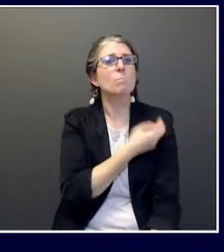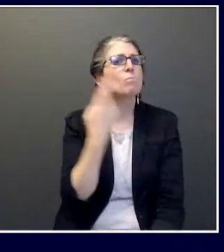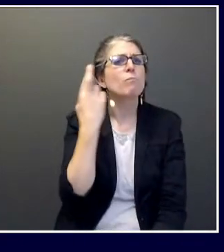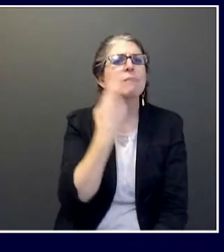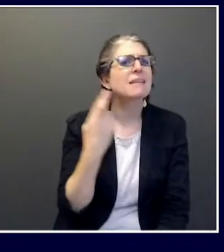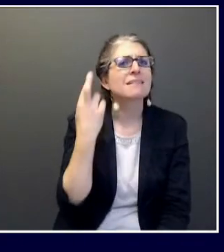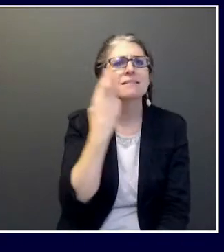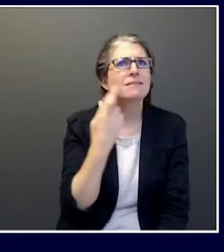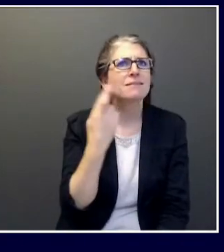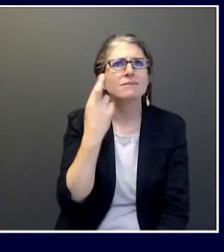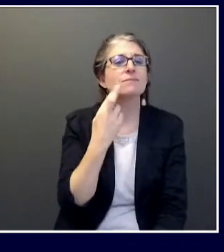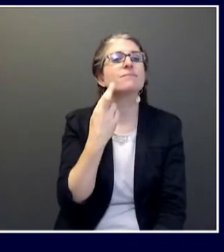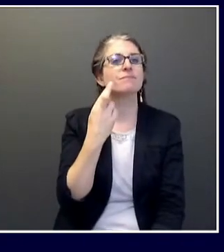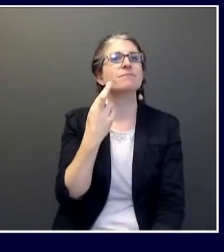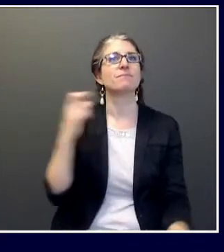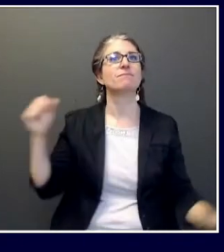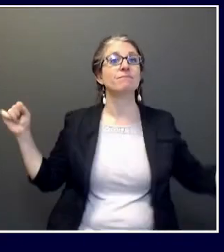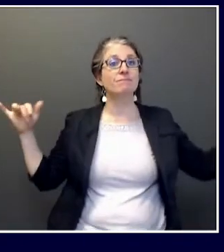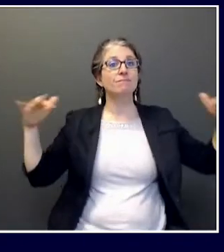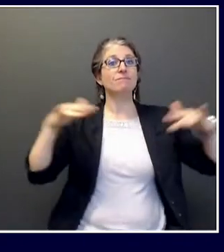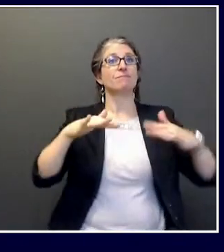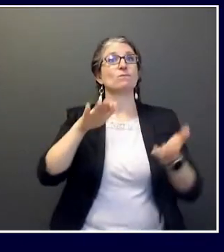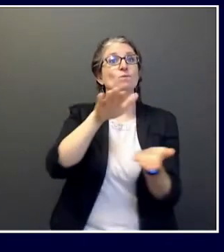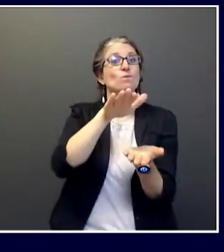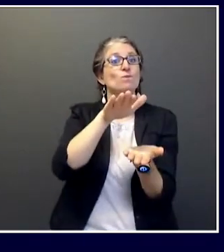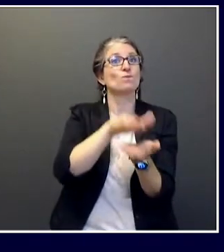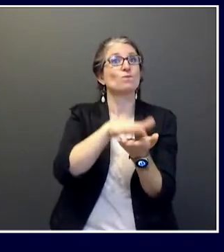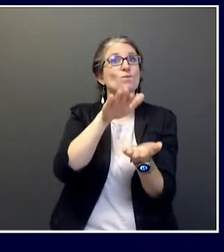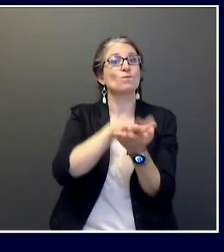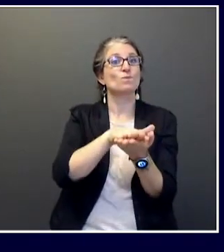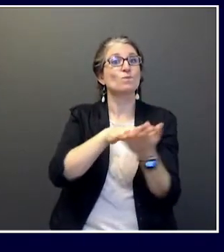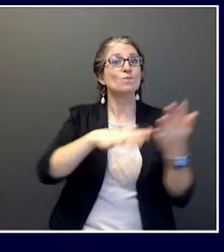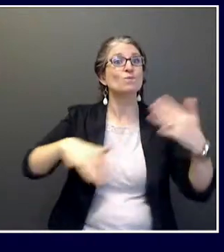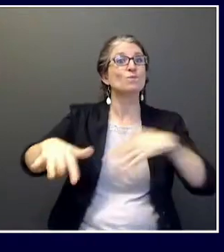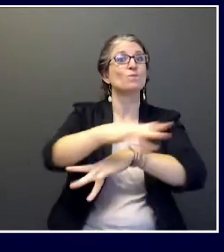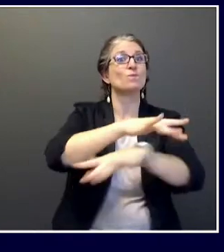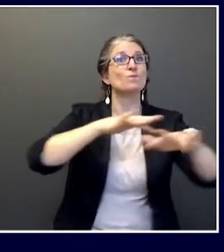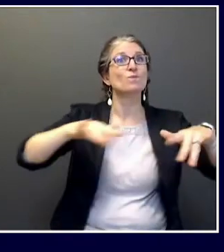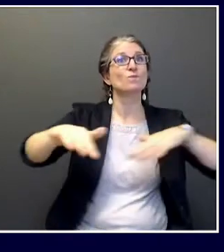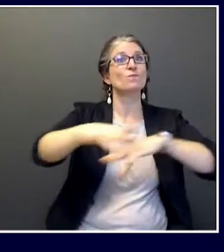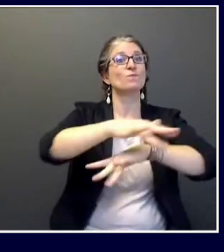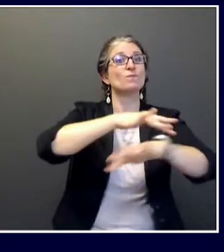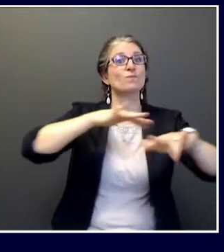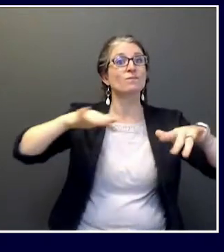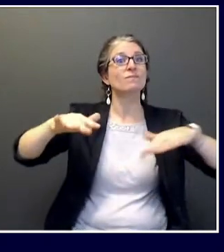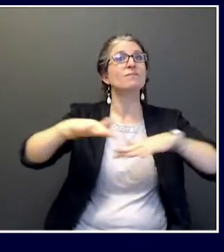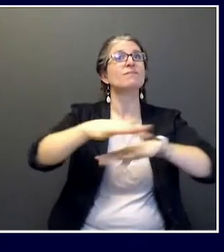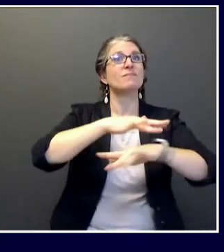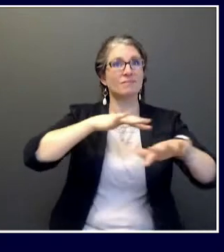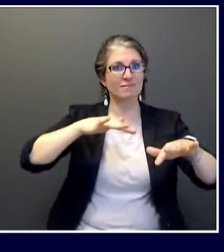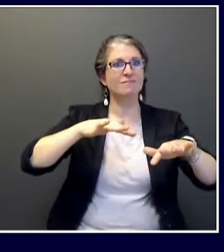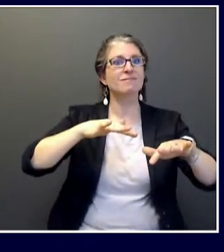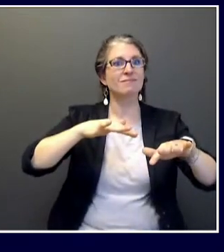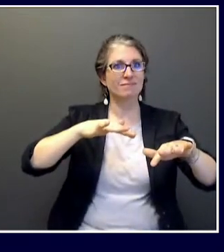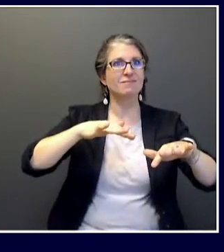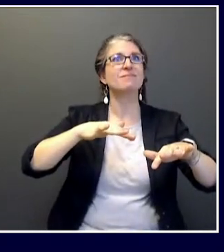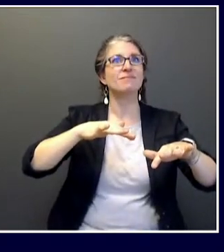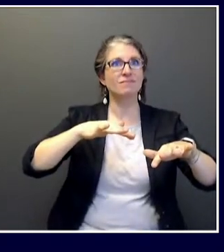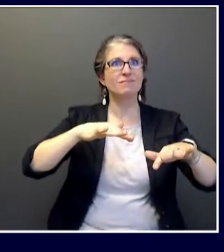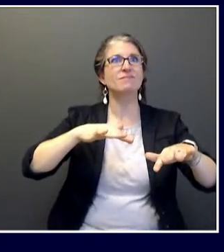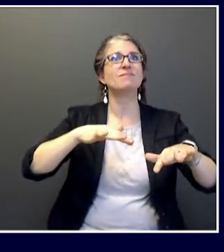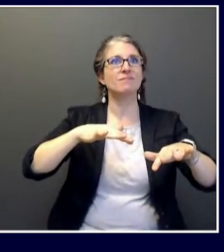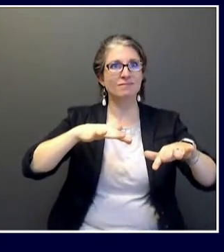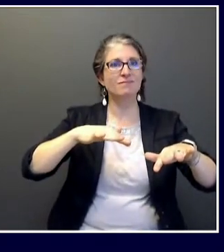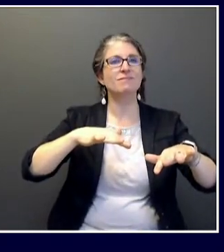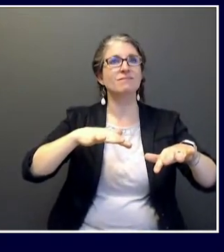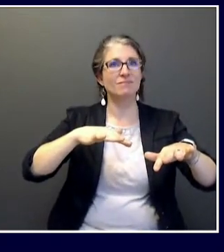normal and a lot more like what we saw in 2018 and 2019. Widespread vaccination helps us get there. For example, a